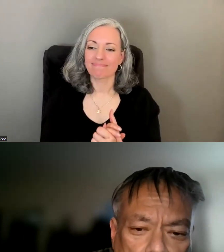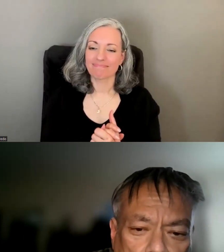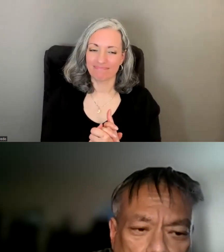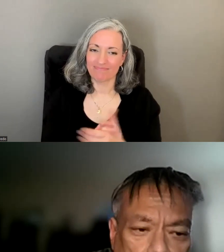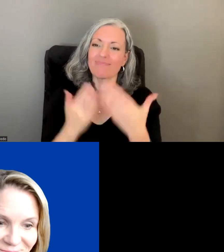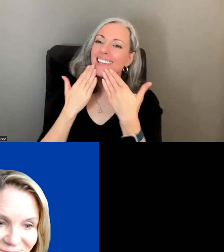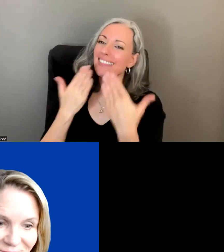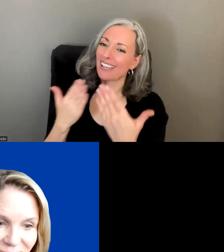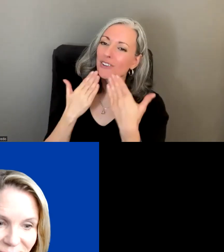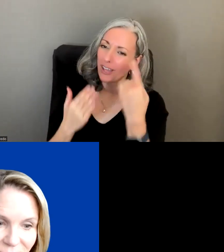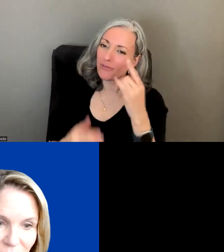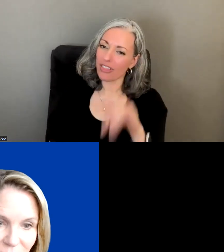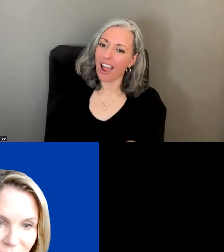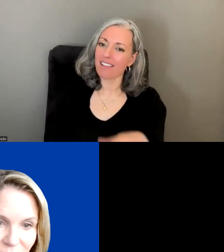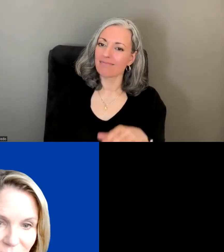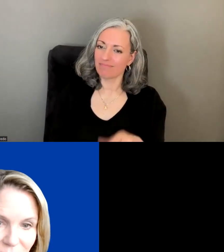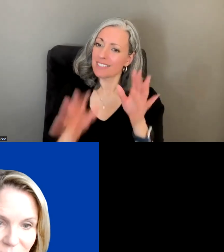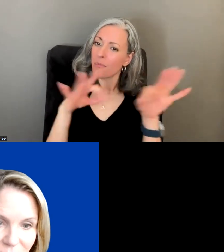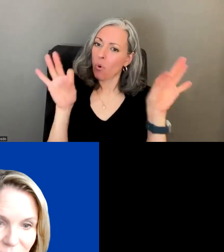Thank you. Thank you for that. It's very important.